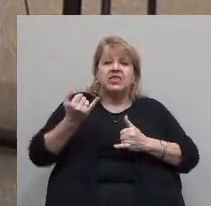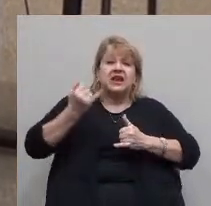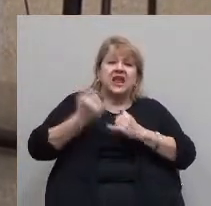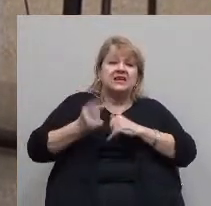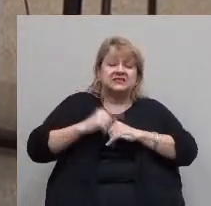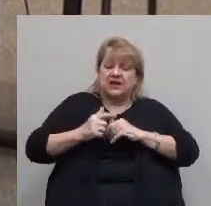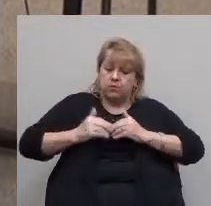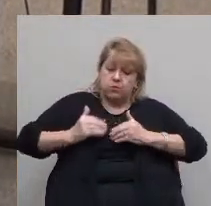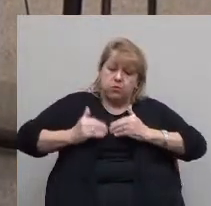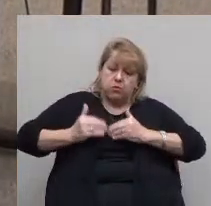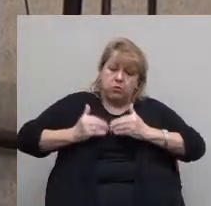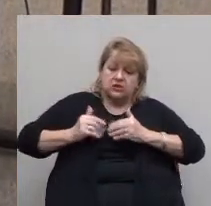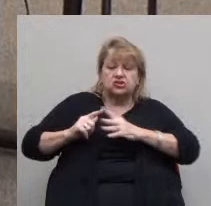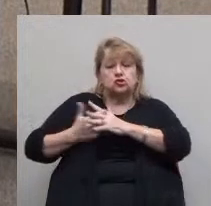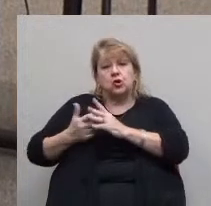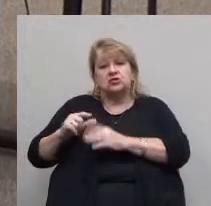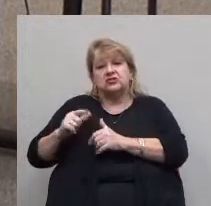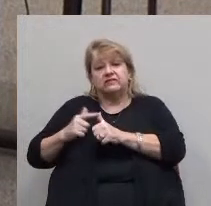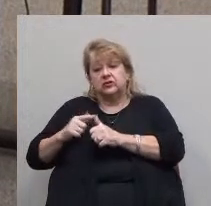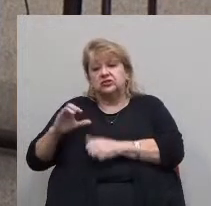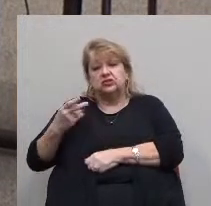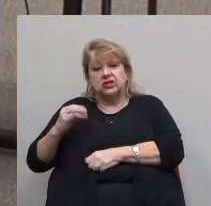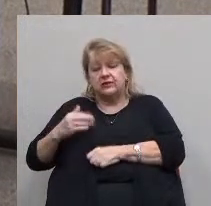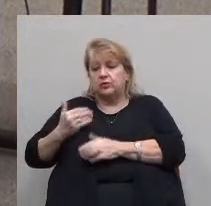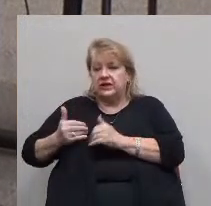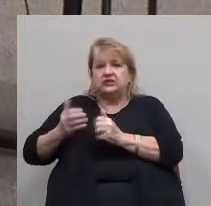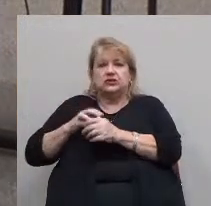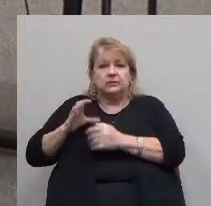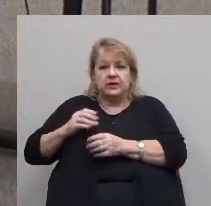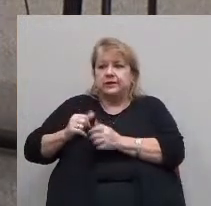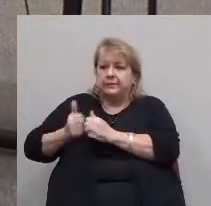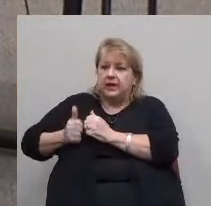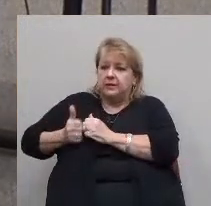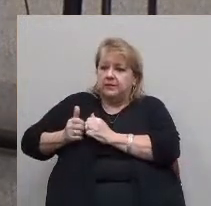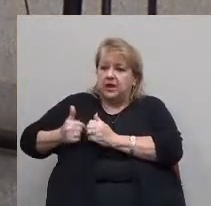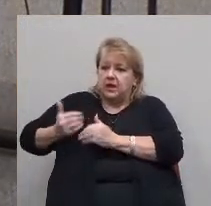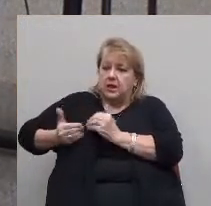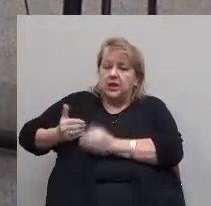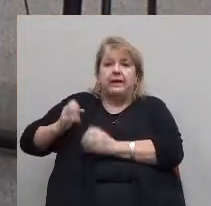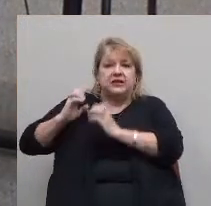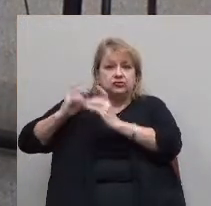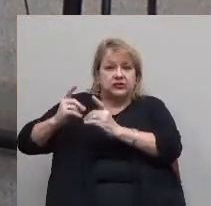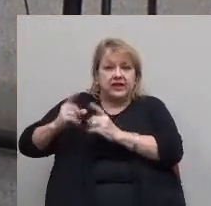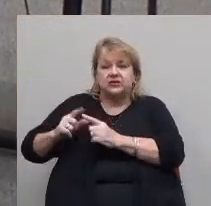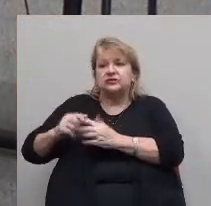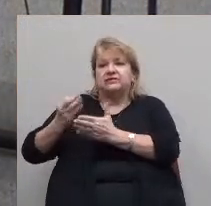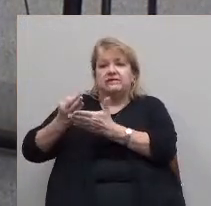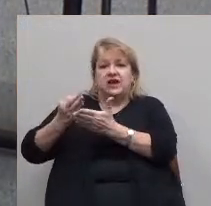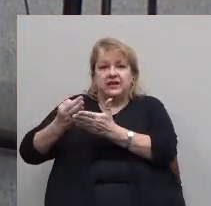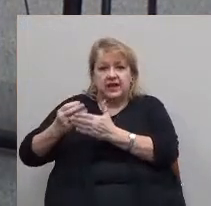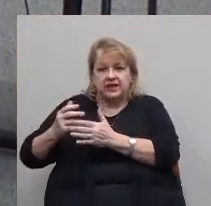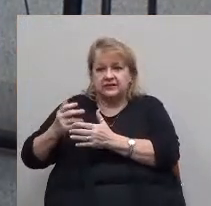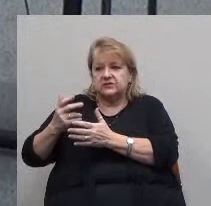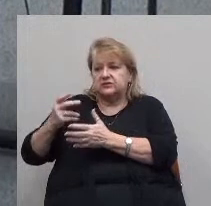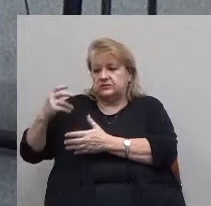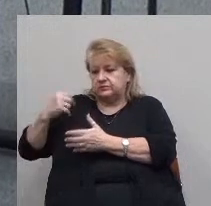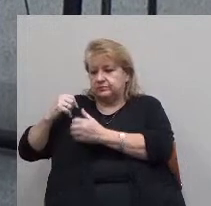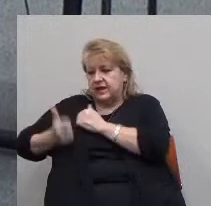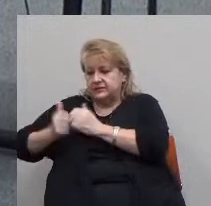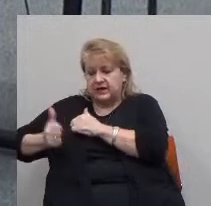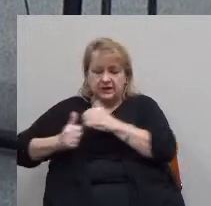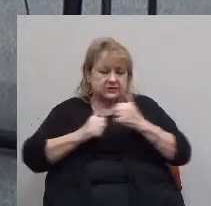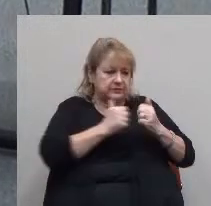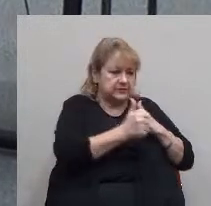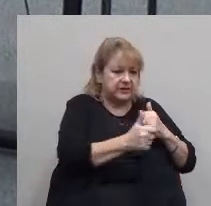it will start in its originating chamber and run through every single committee, which is, the education, the finance committee on both sides, and